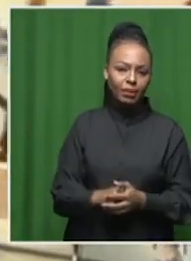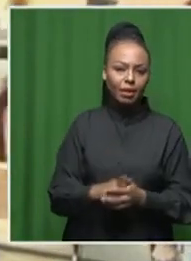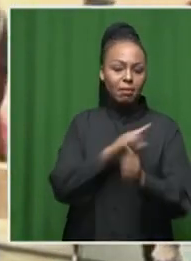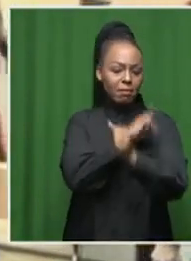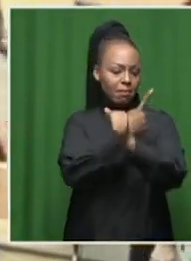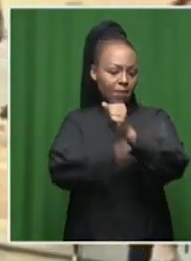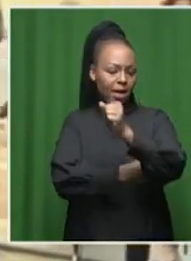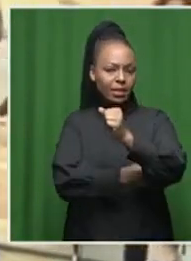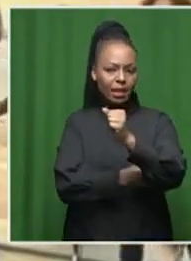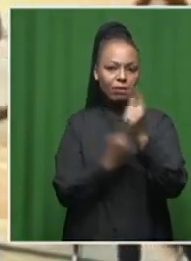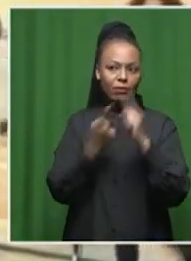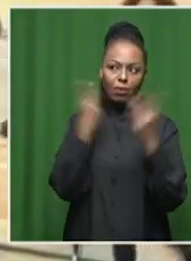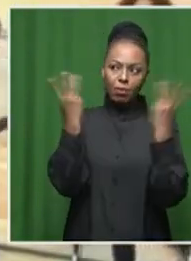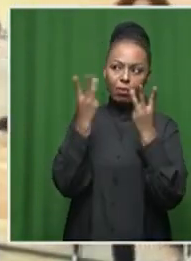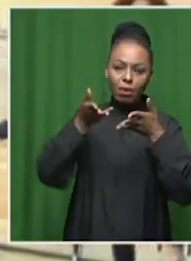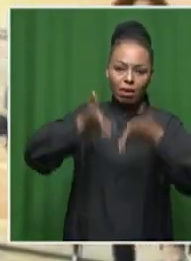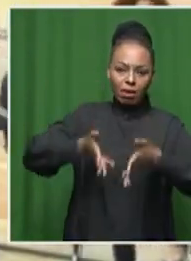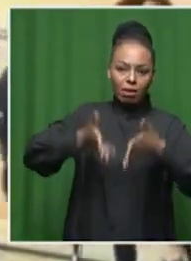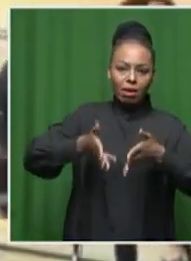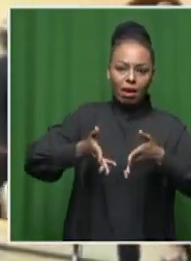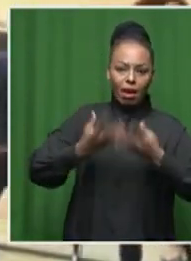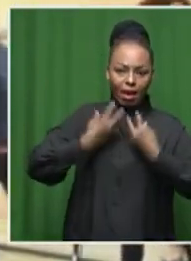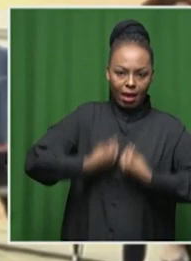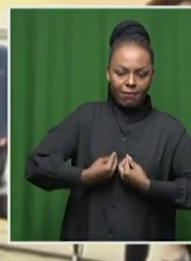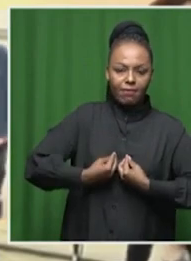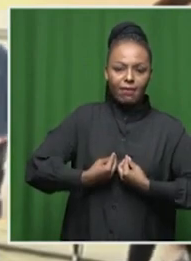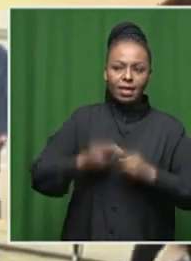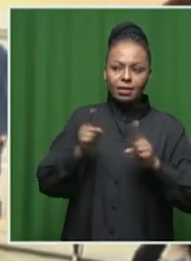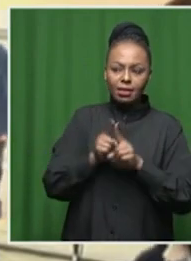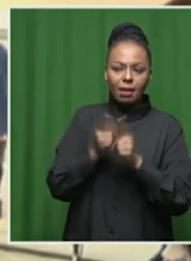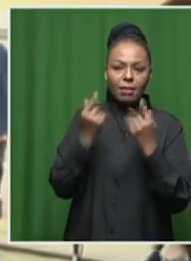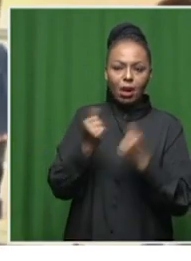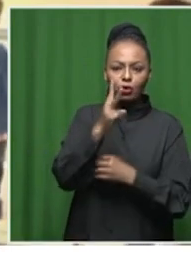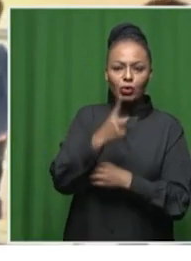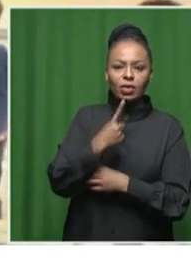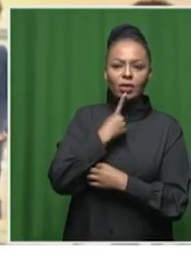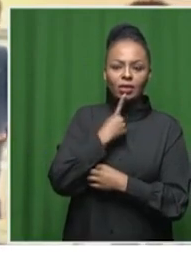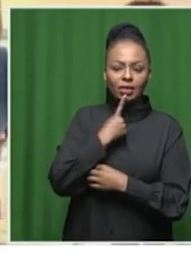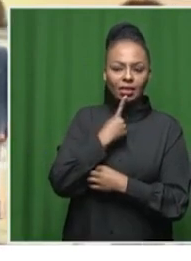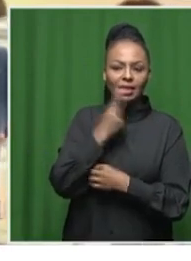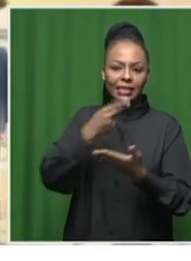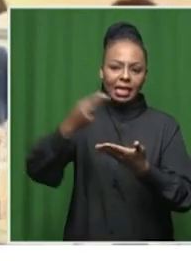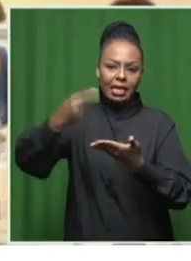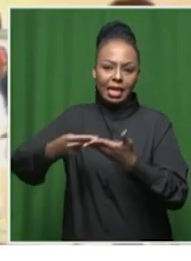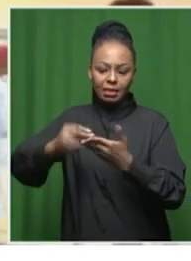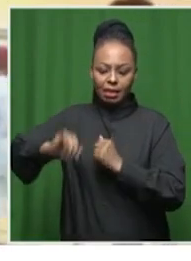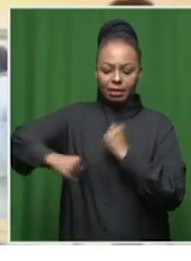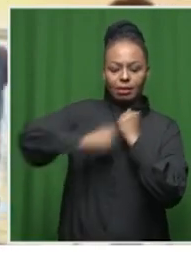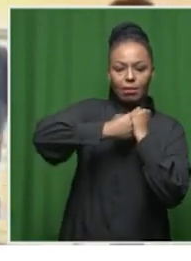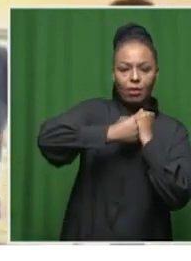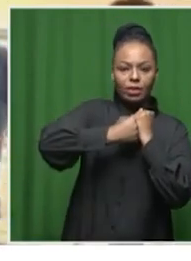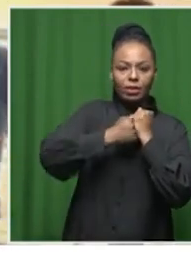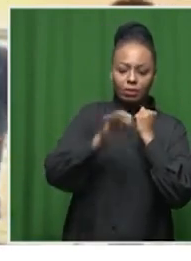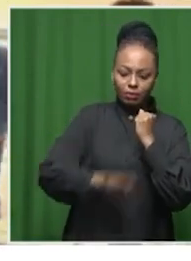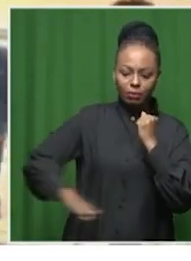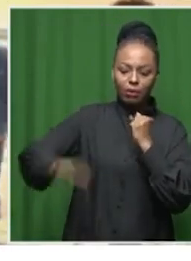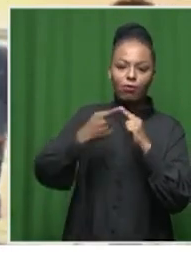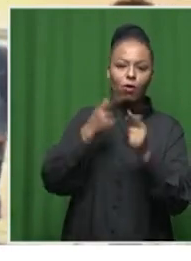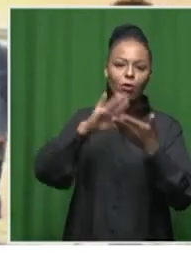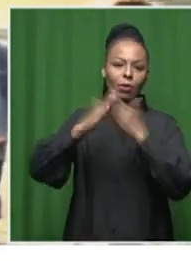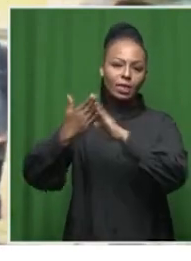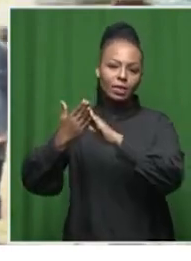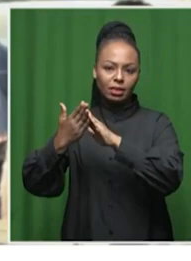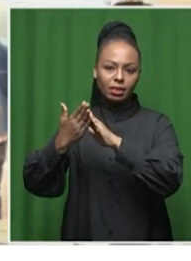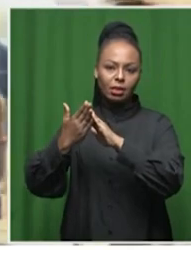many of the people here today. I have collected already 2,000 signatures of people in communities, more than